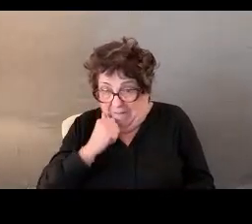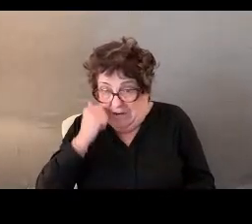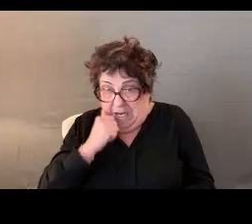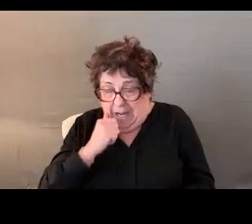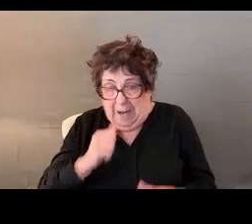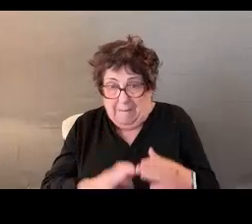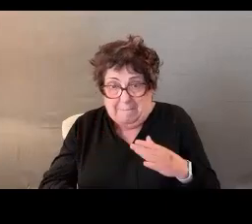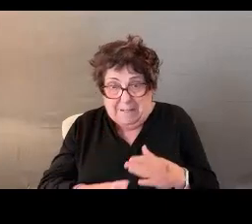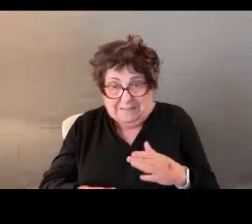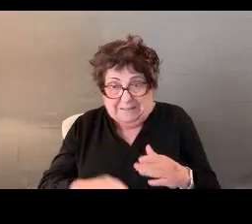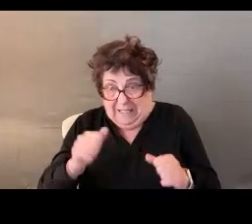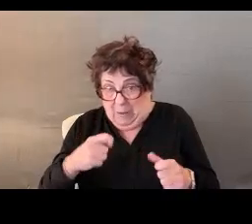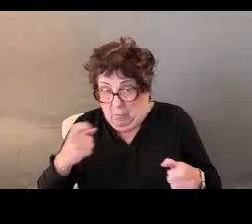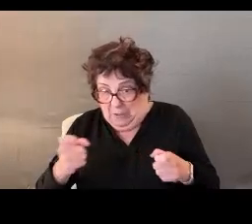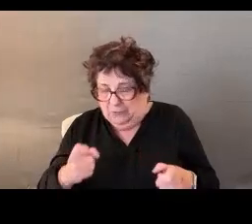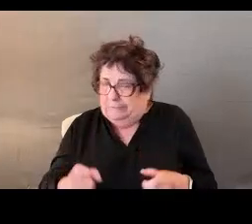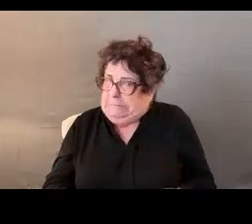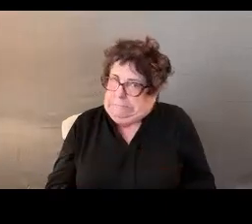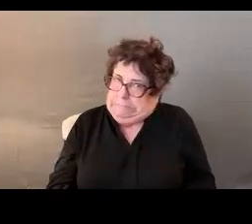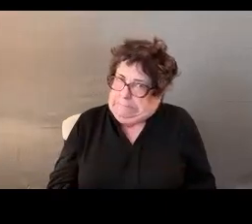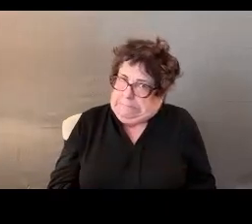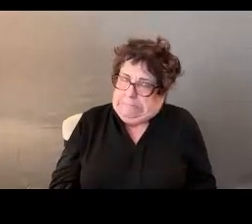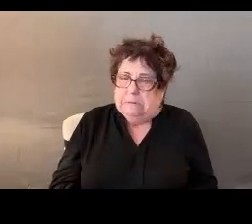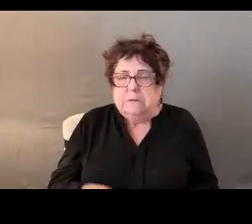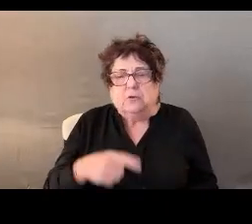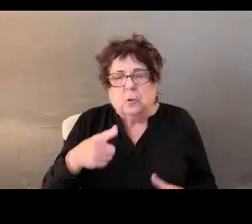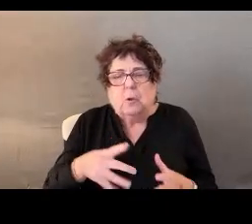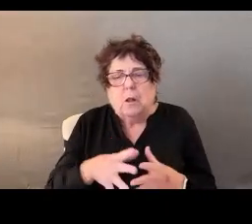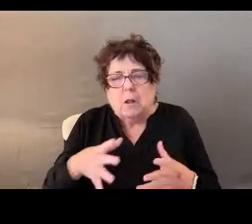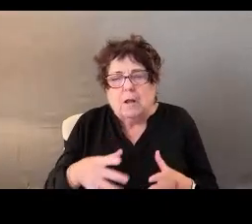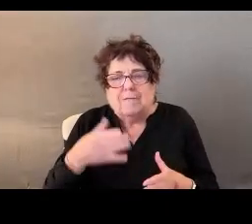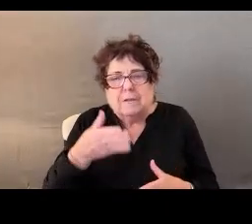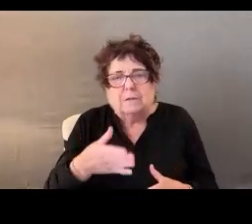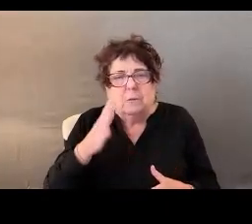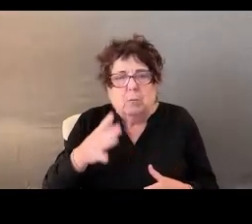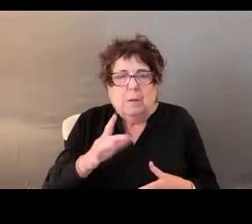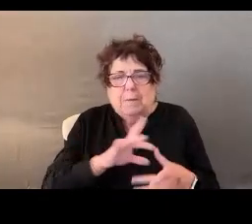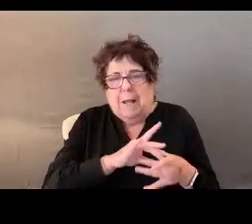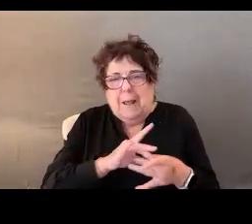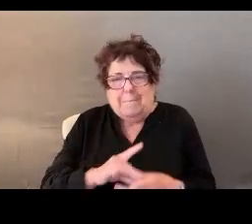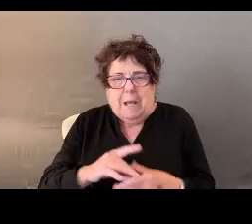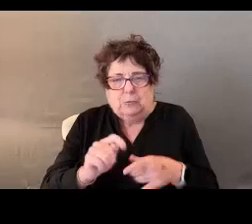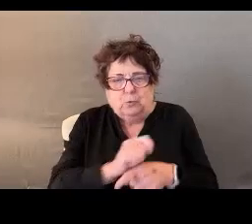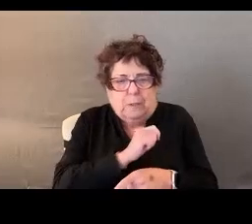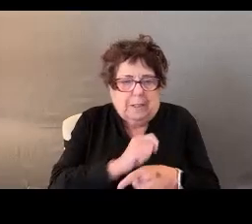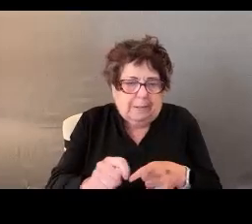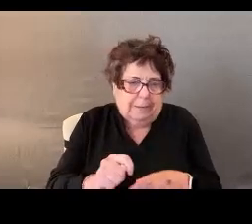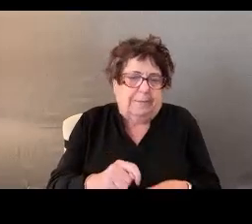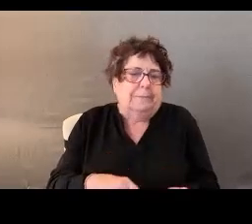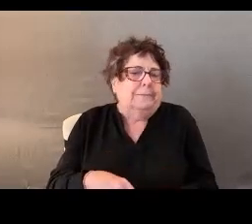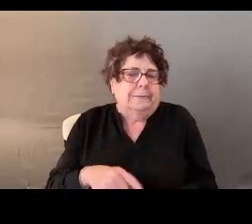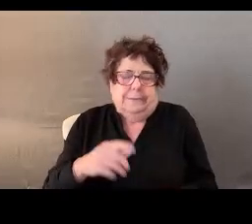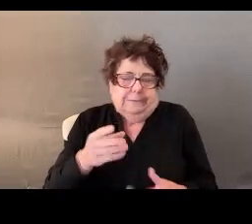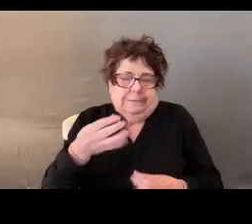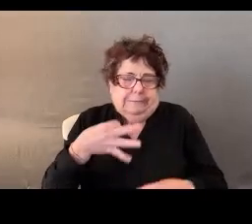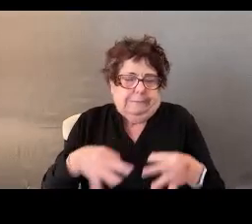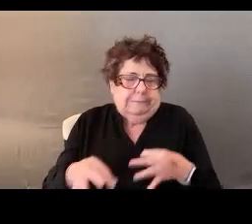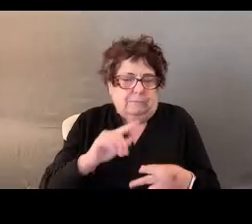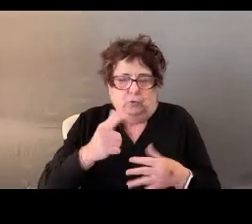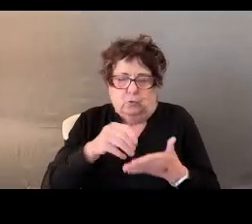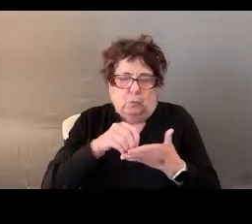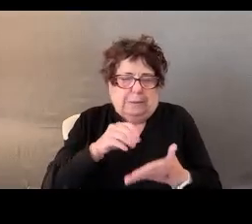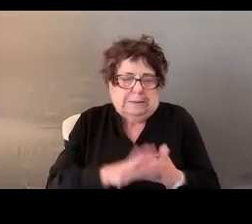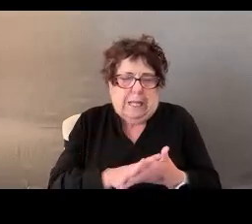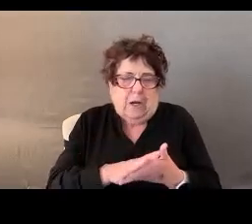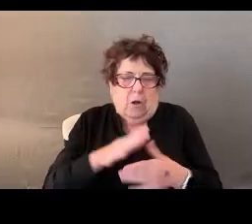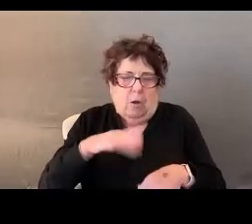and about cultural indoctrination and that sort of thing, rather than just writing something down on a piece of paper and assuming